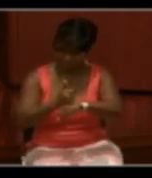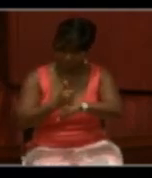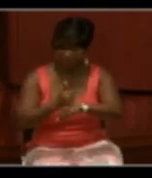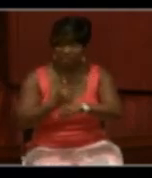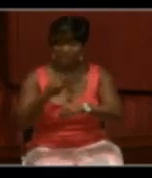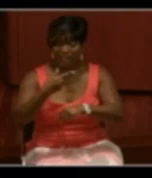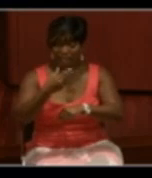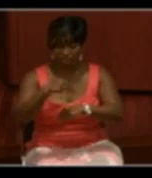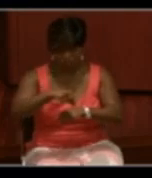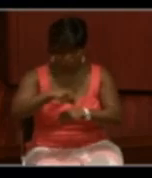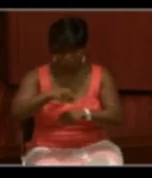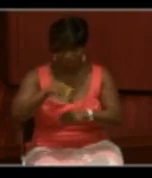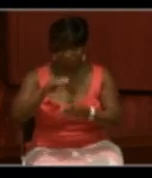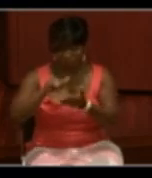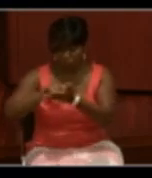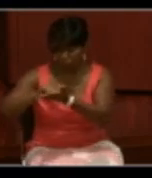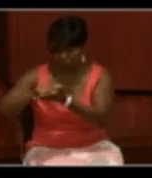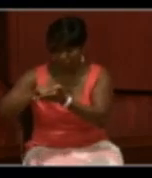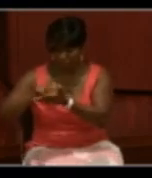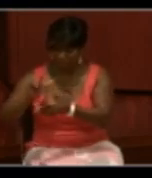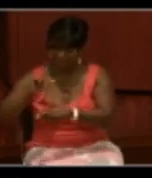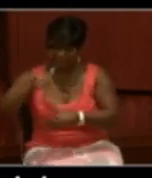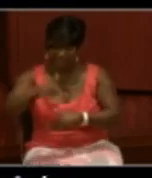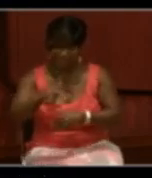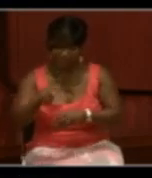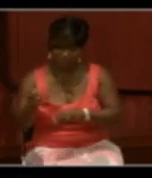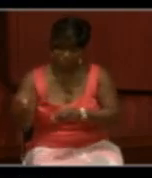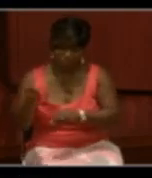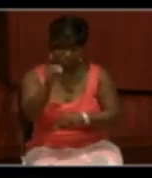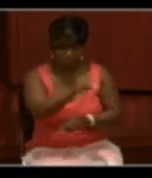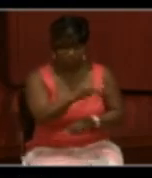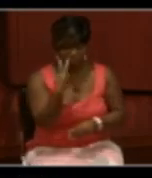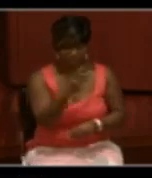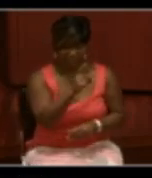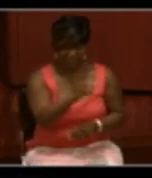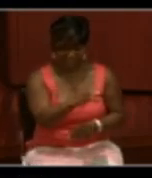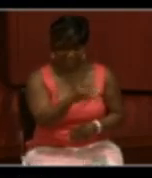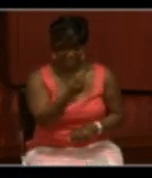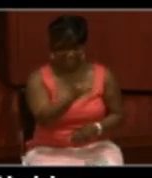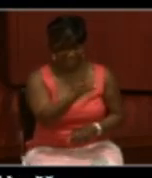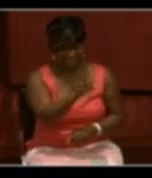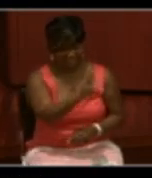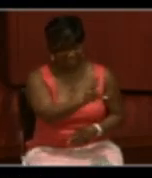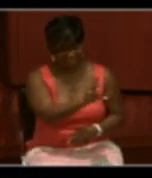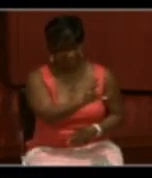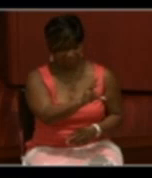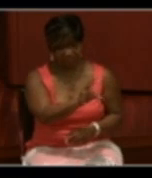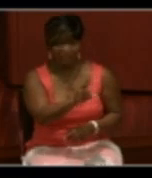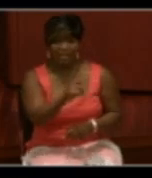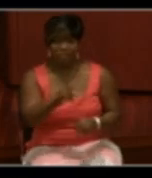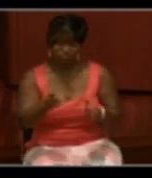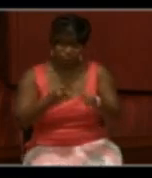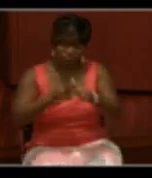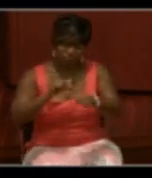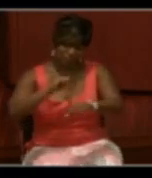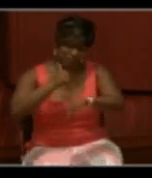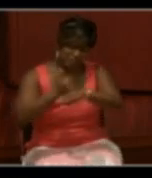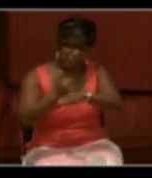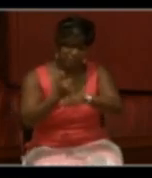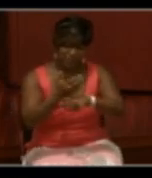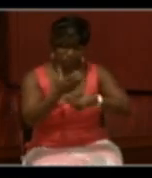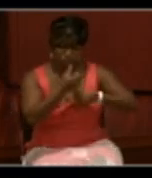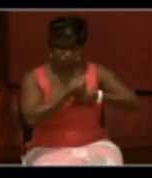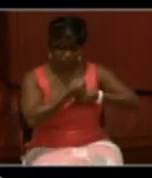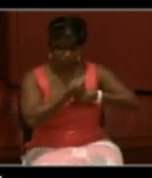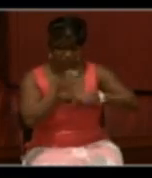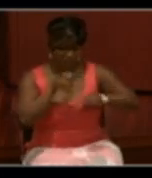moved to Washington, D.C. in 1867. It was initially designed as a trust that